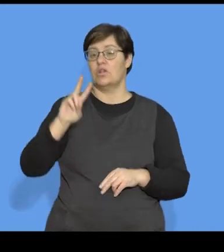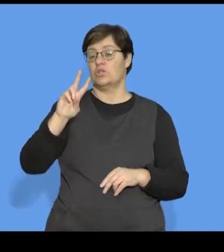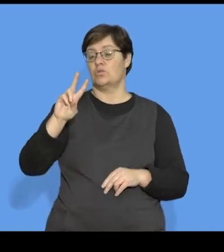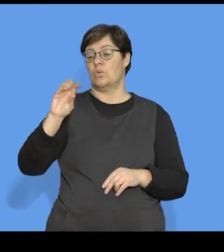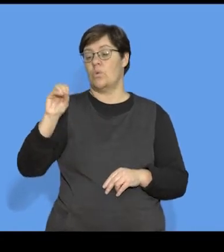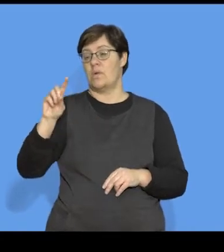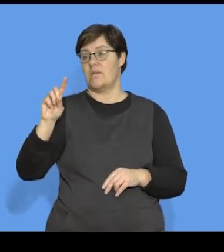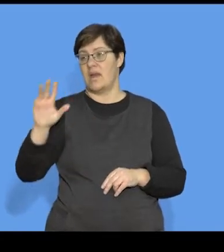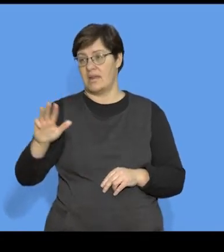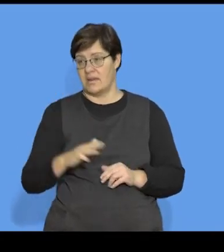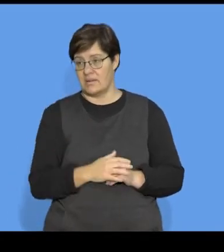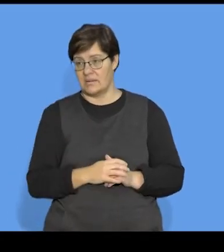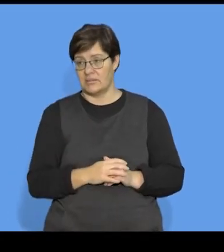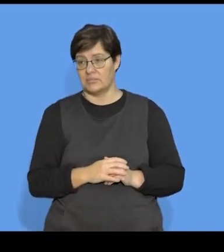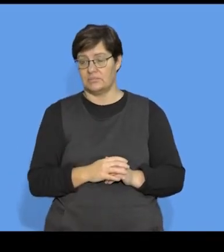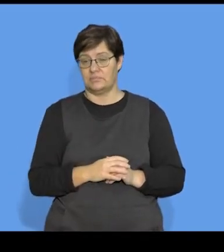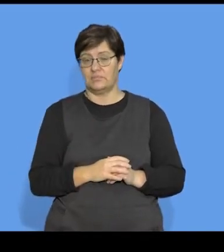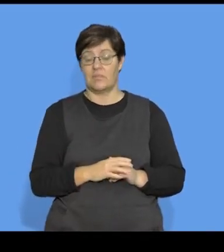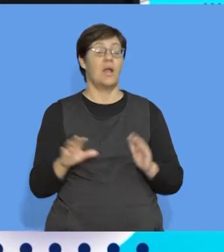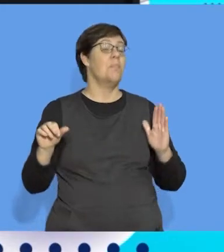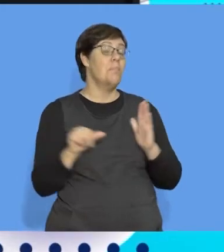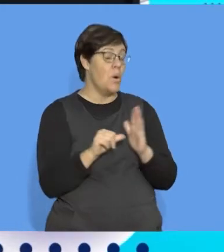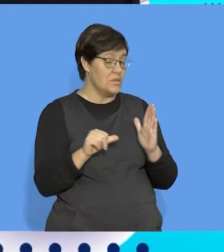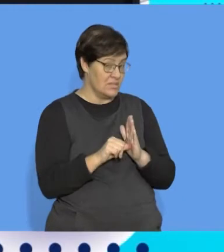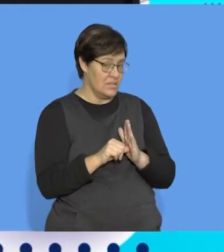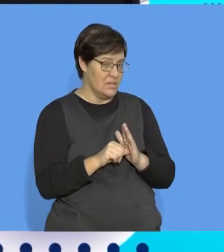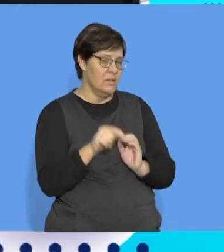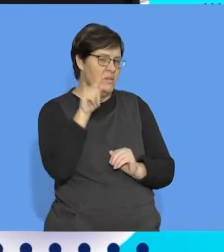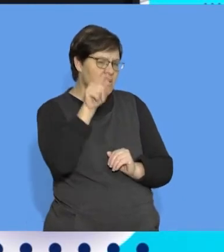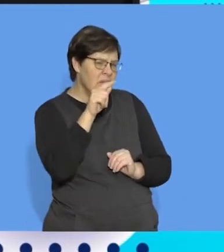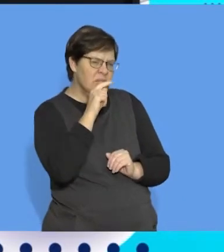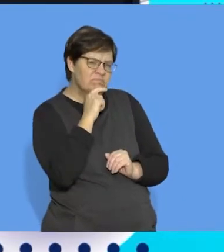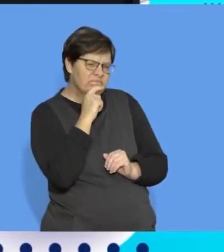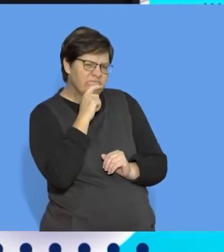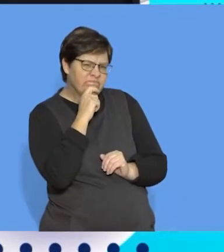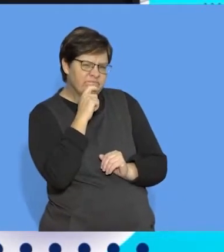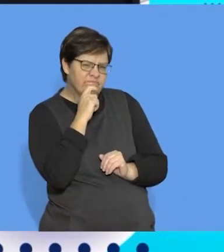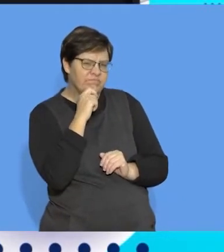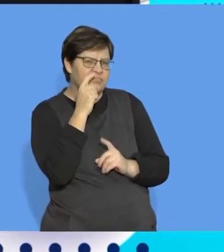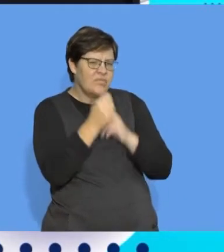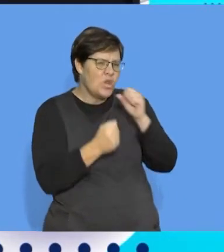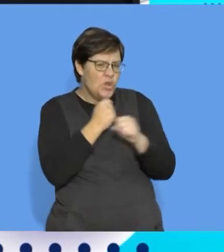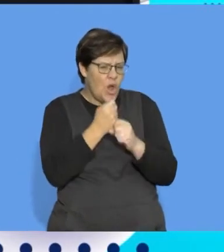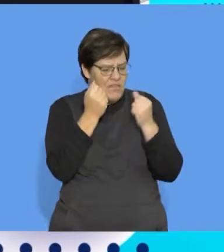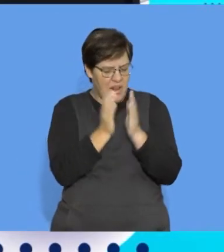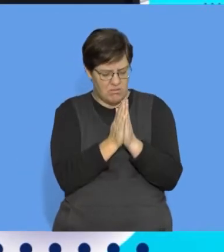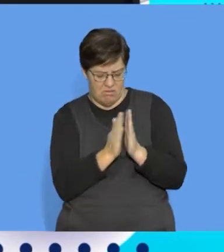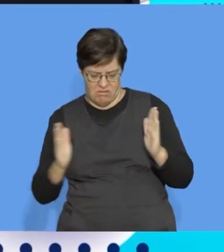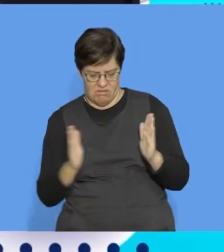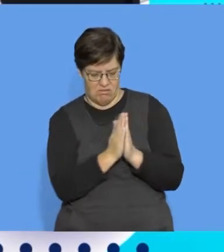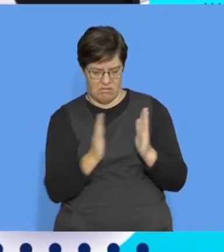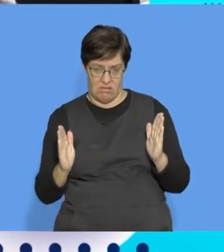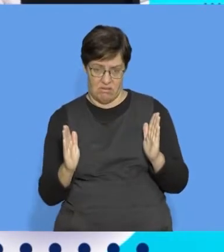financial year. It's important, guys, very important, to establish what's the financial year you're working